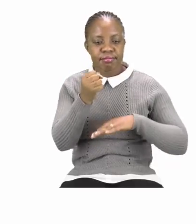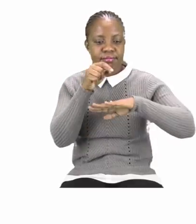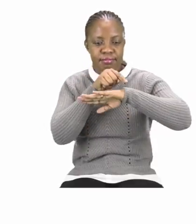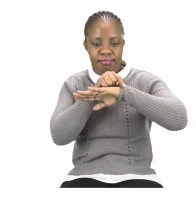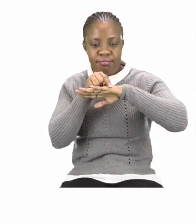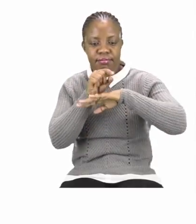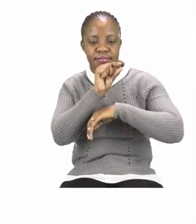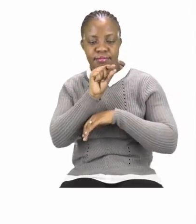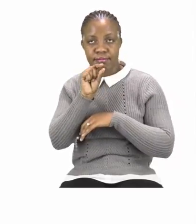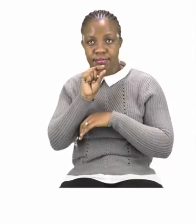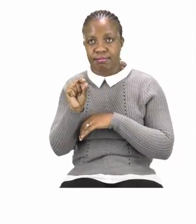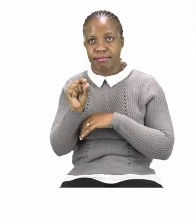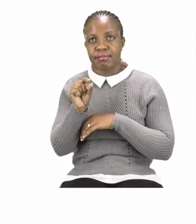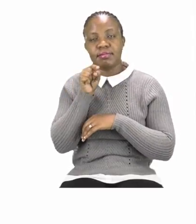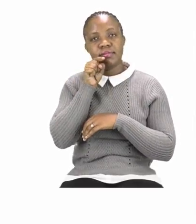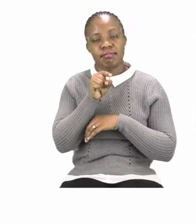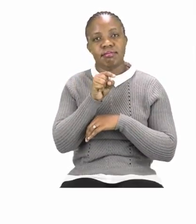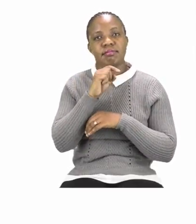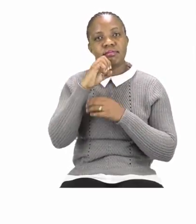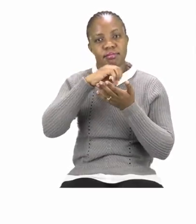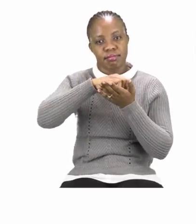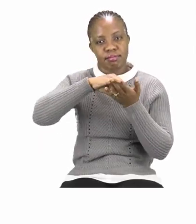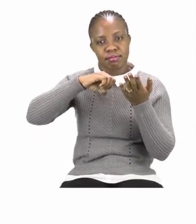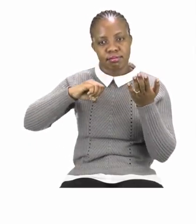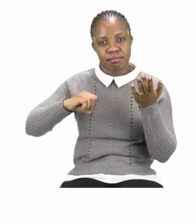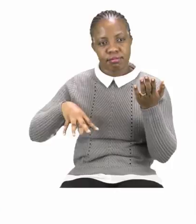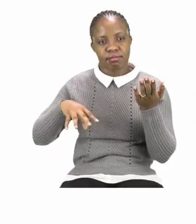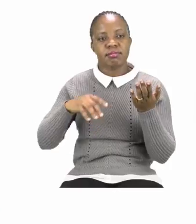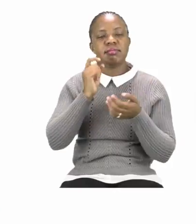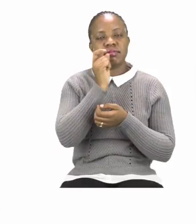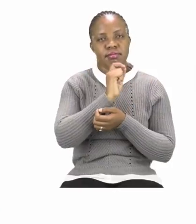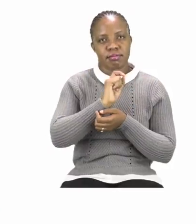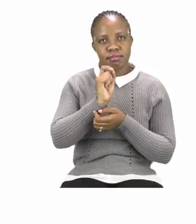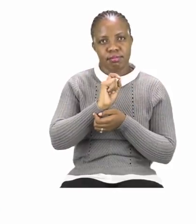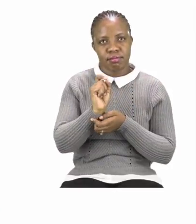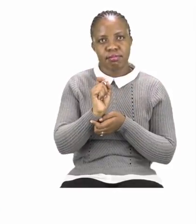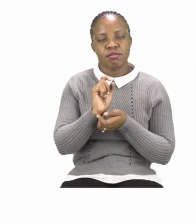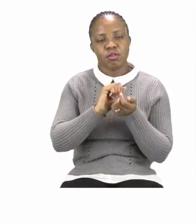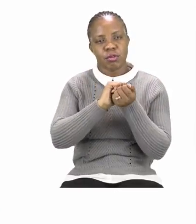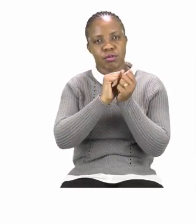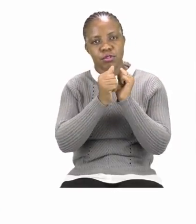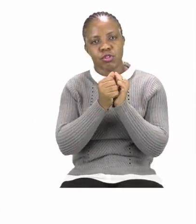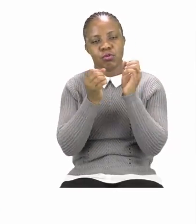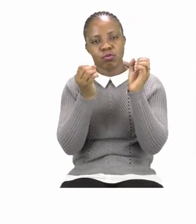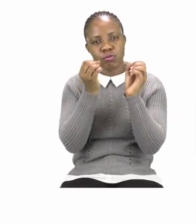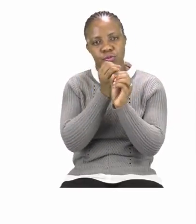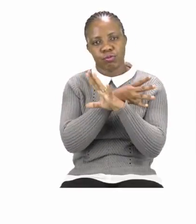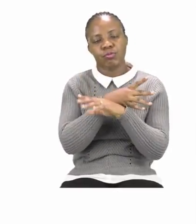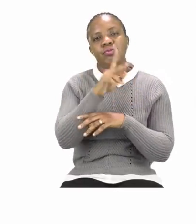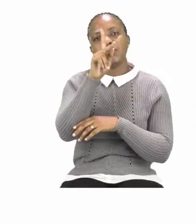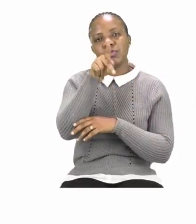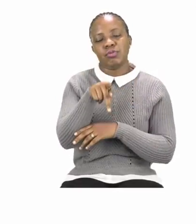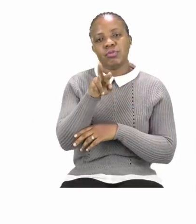a pronoun. We are also going to be remembering to use capital letters